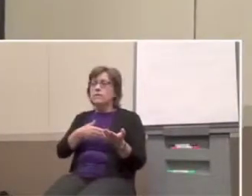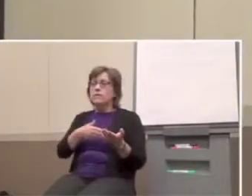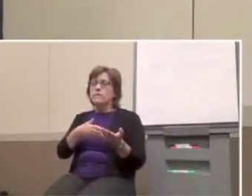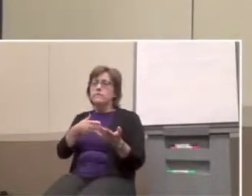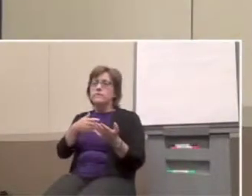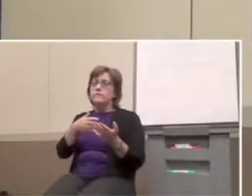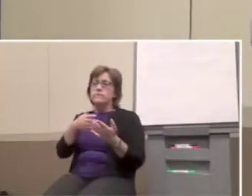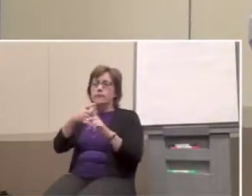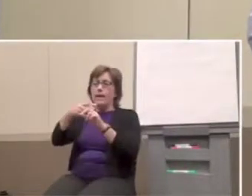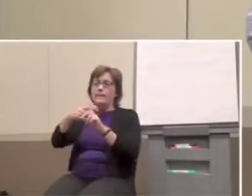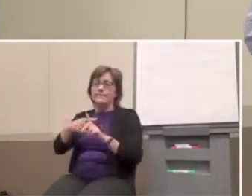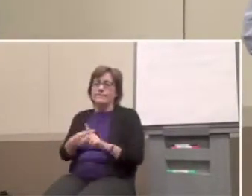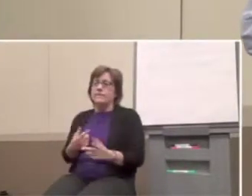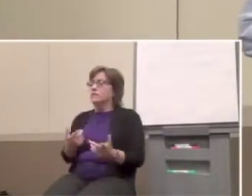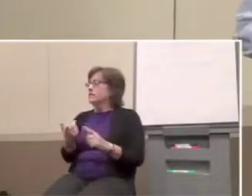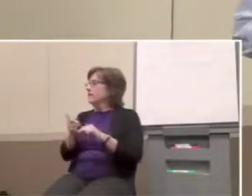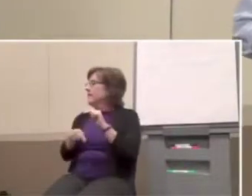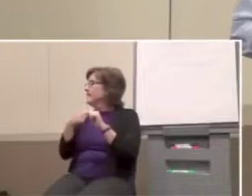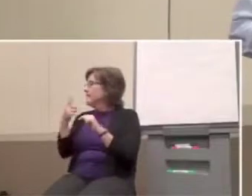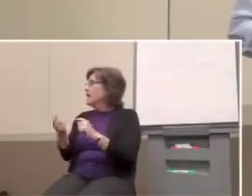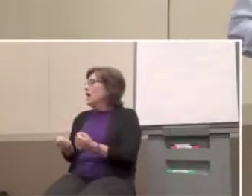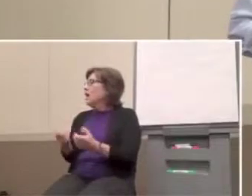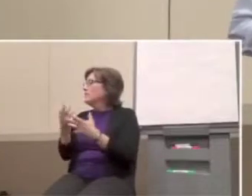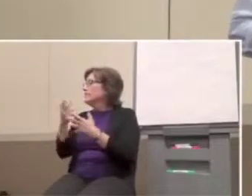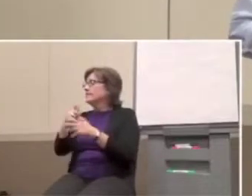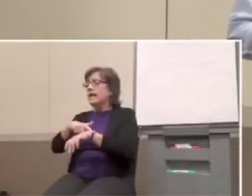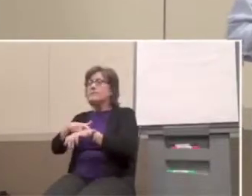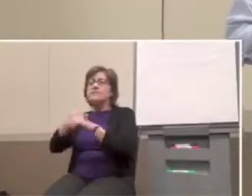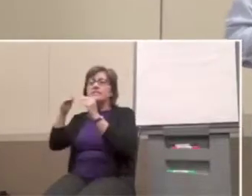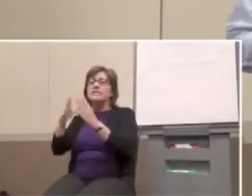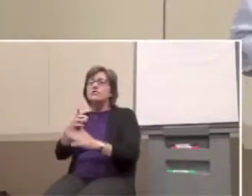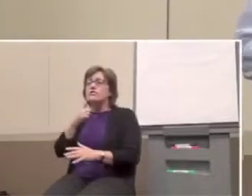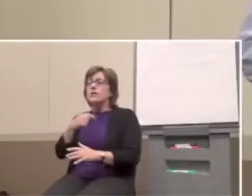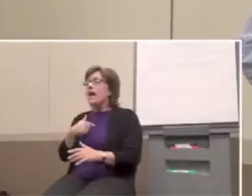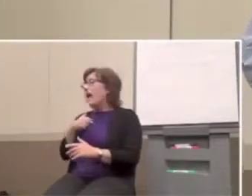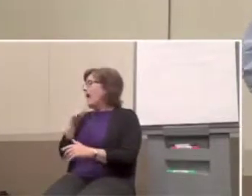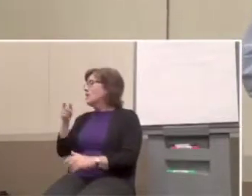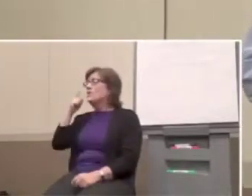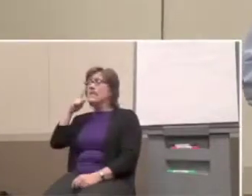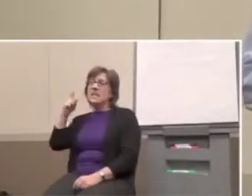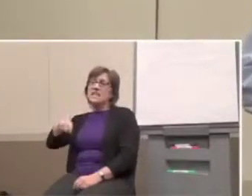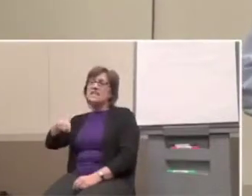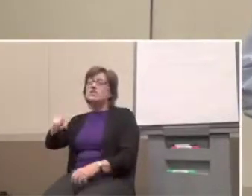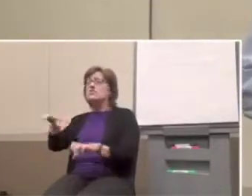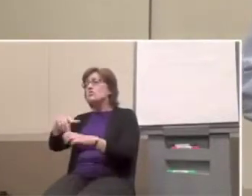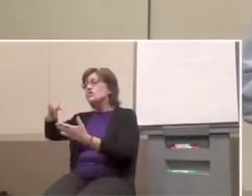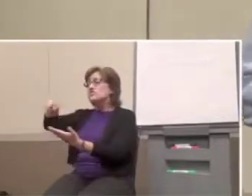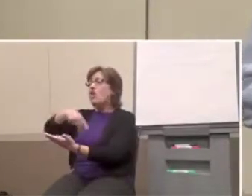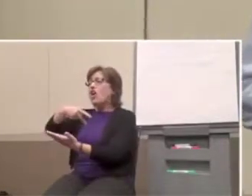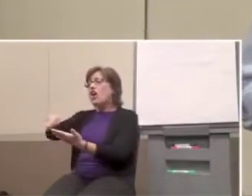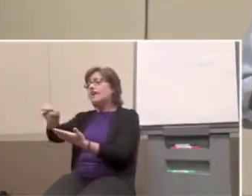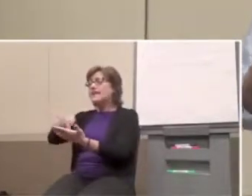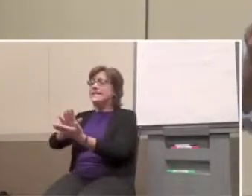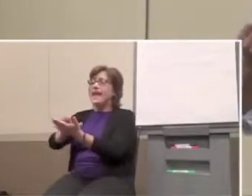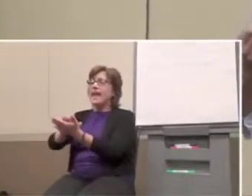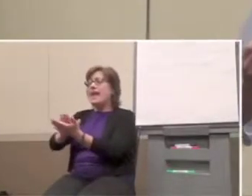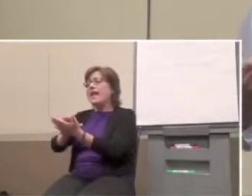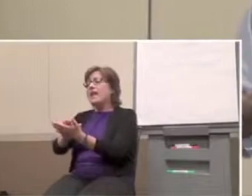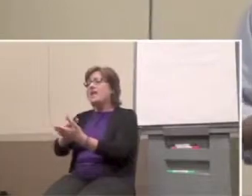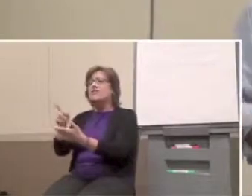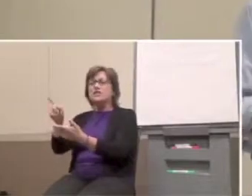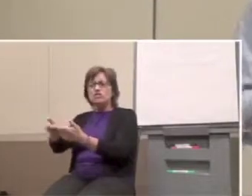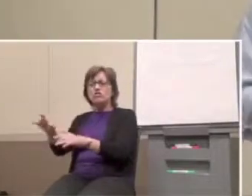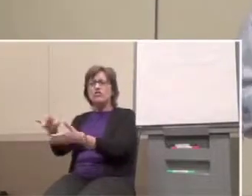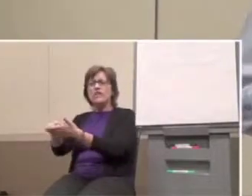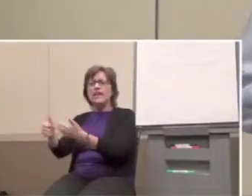teachers tell me, I don't think I need to do a song and a dance for a kid who's doing what he should be doing anyways. Well,